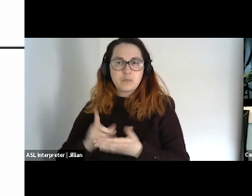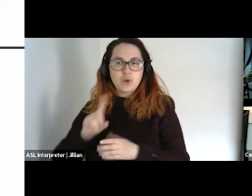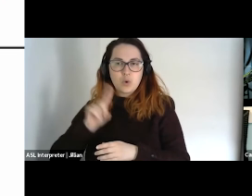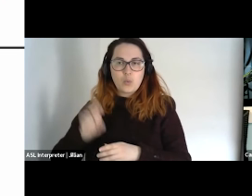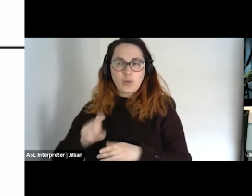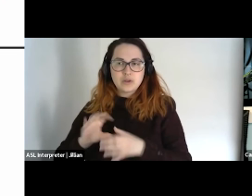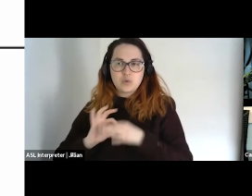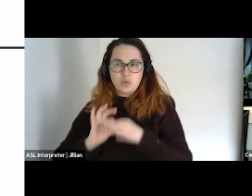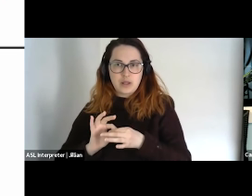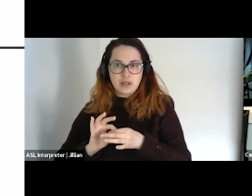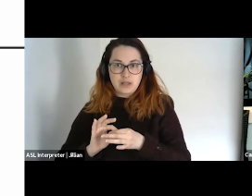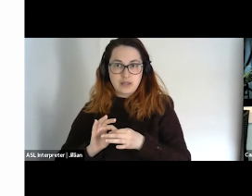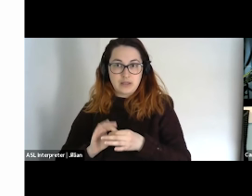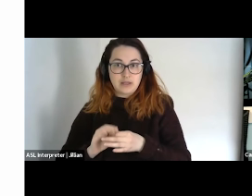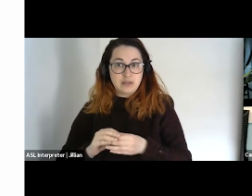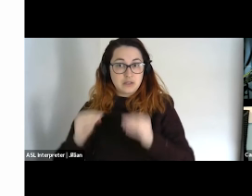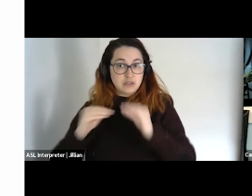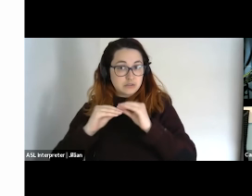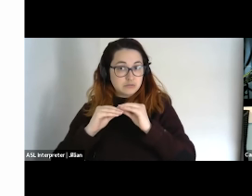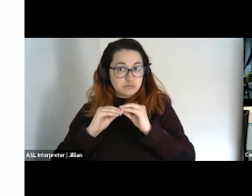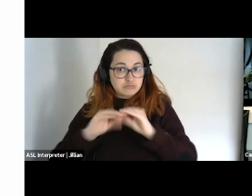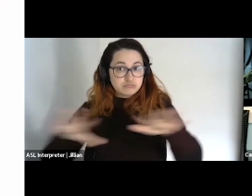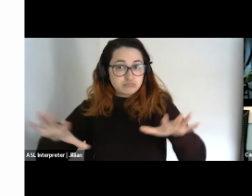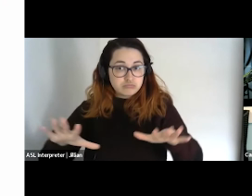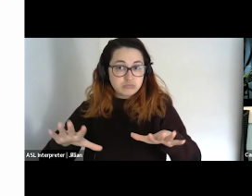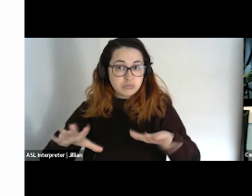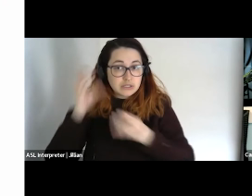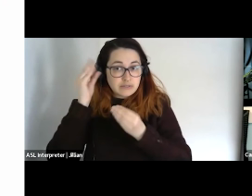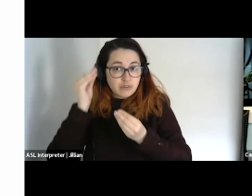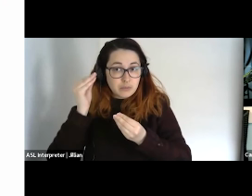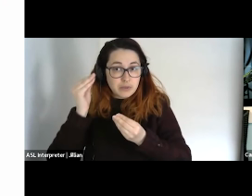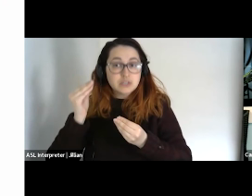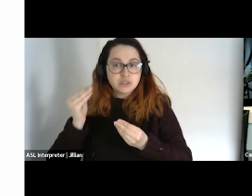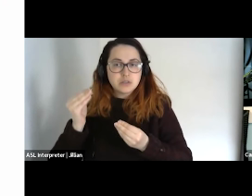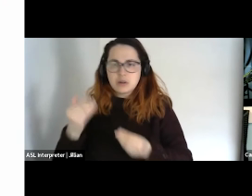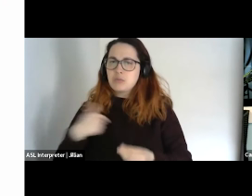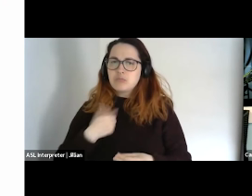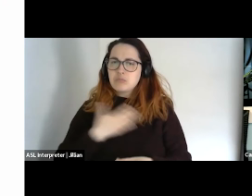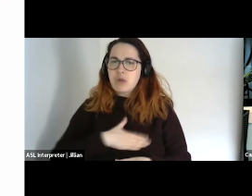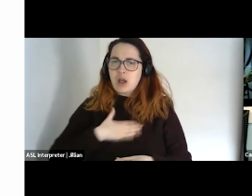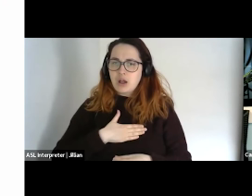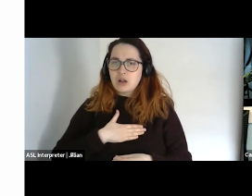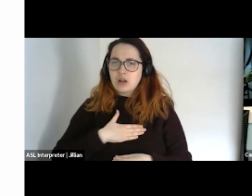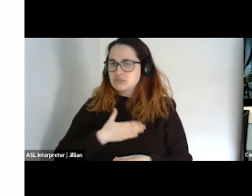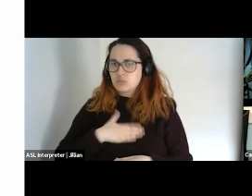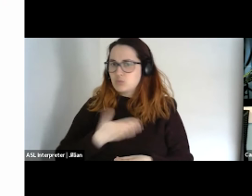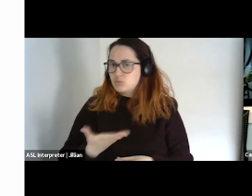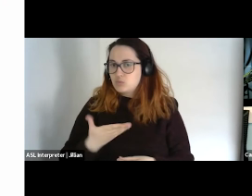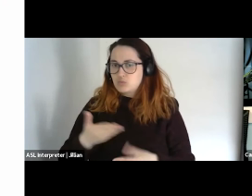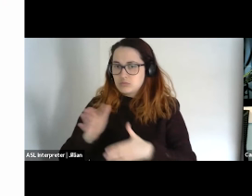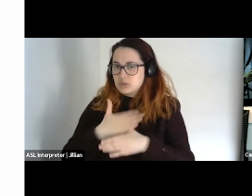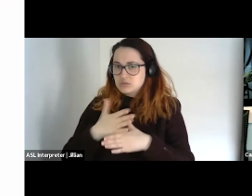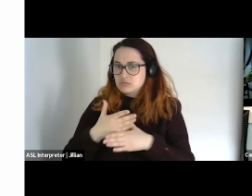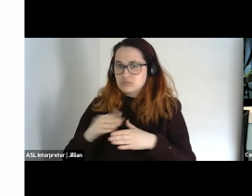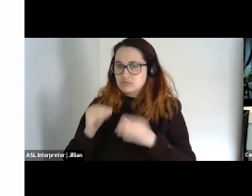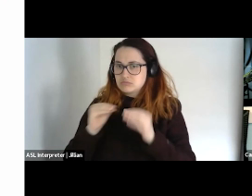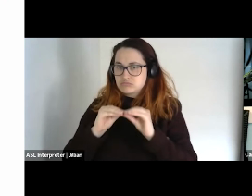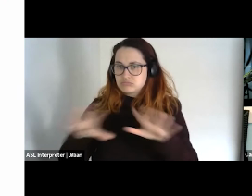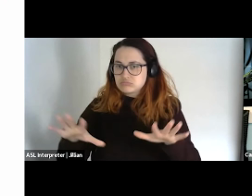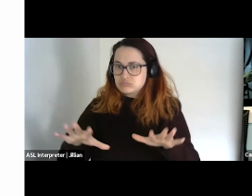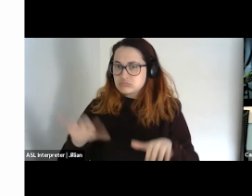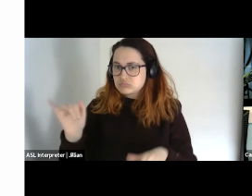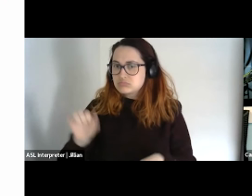getting the material. I'm happy to share this material as I've done with OCC. So absolutely, you can